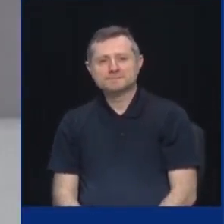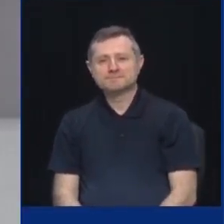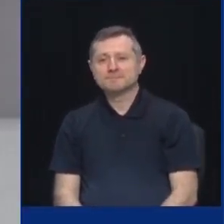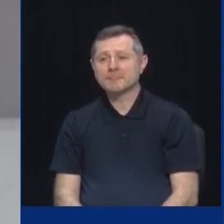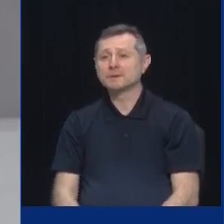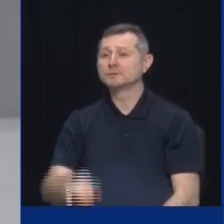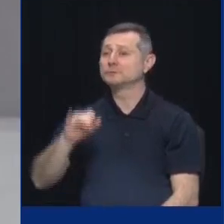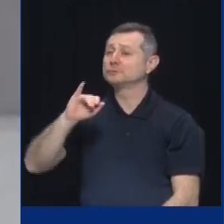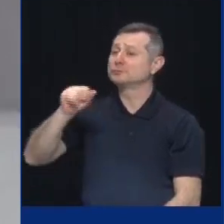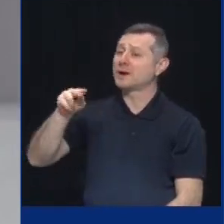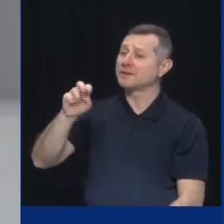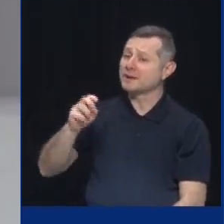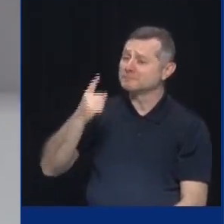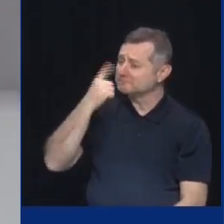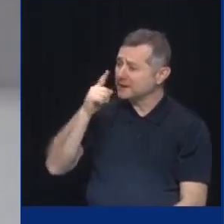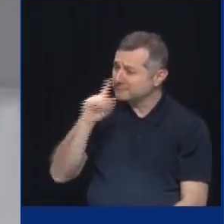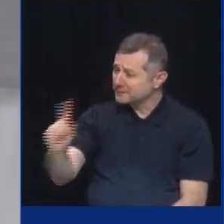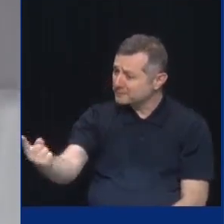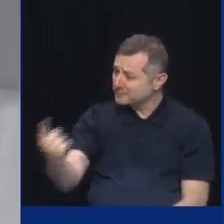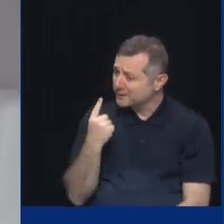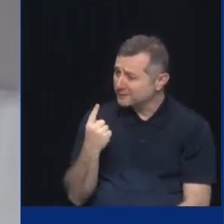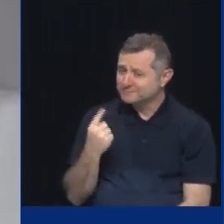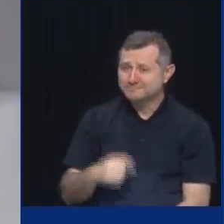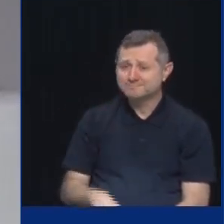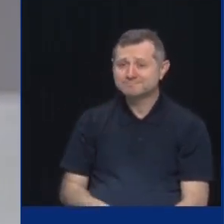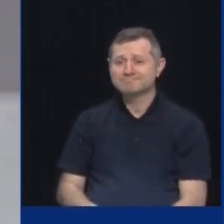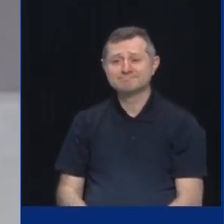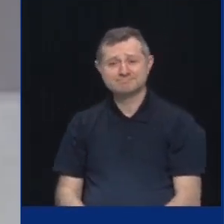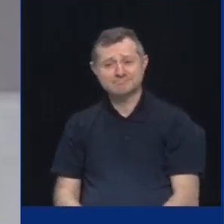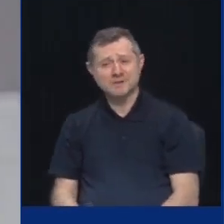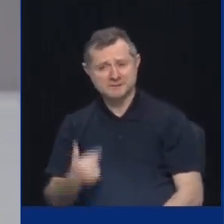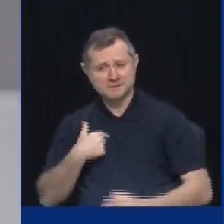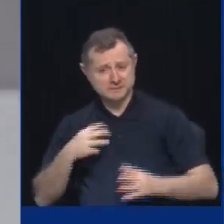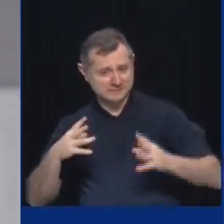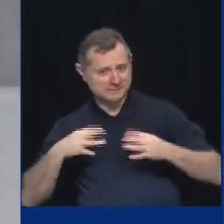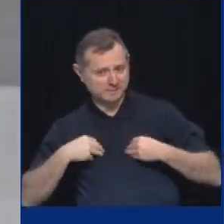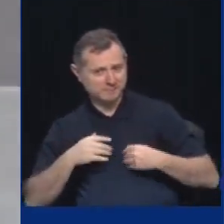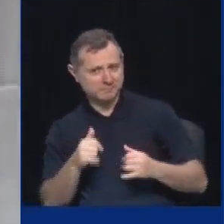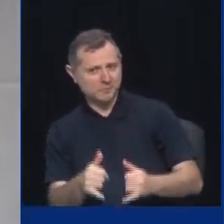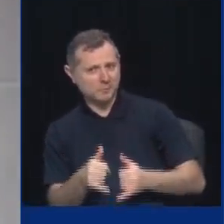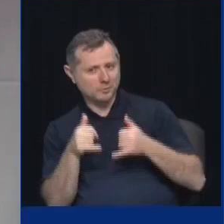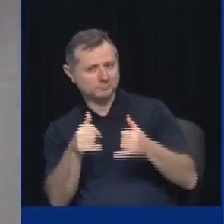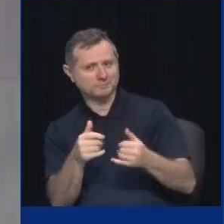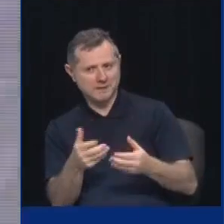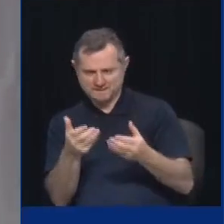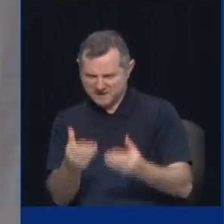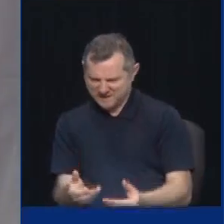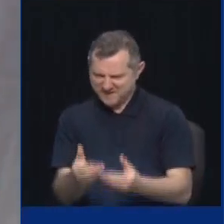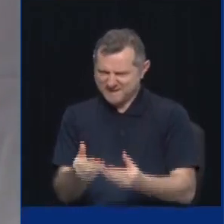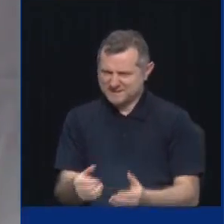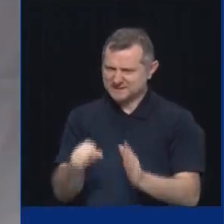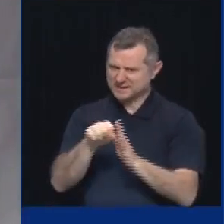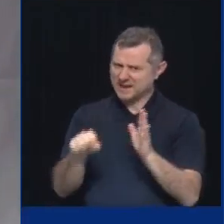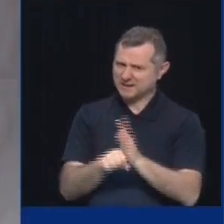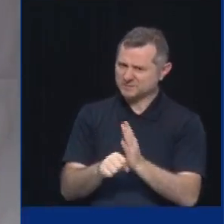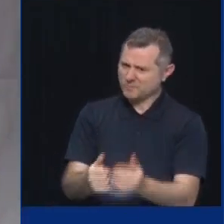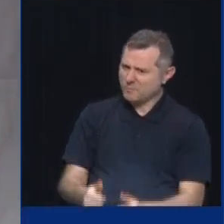Jane, if you would come up and claim these very heavy state awards.